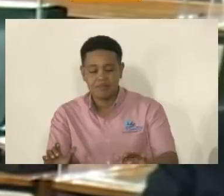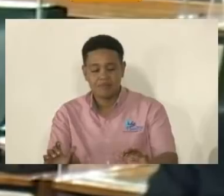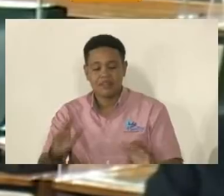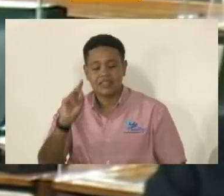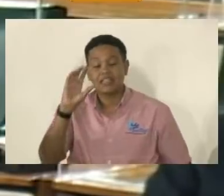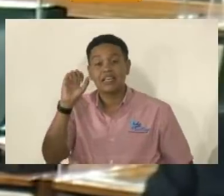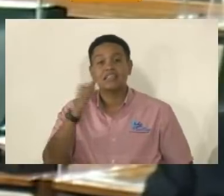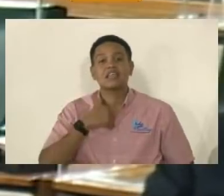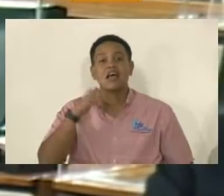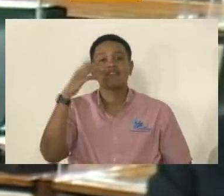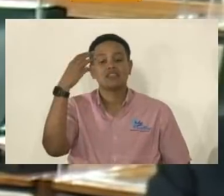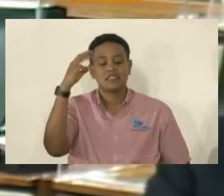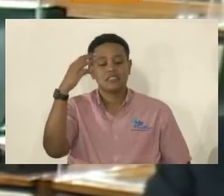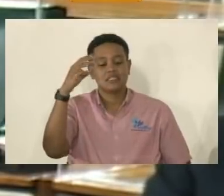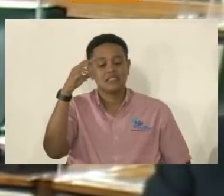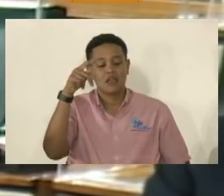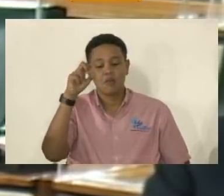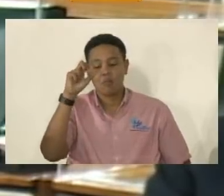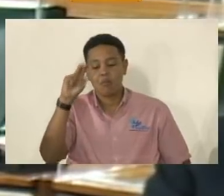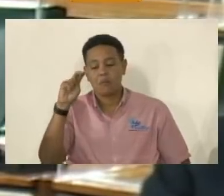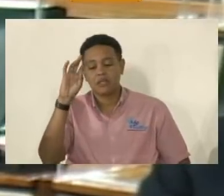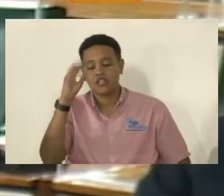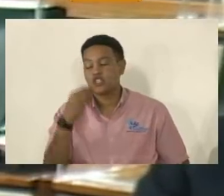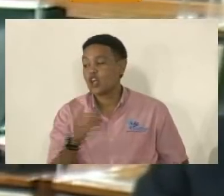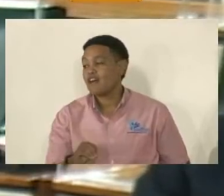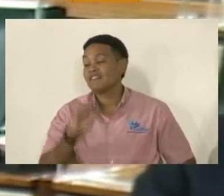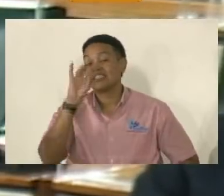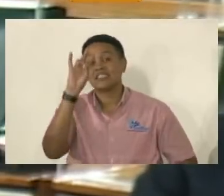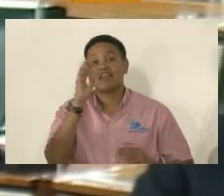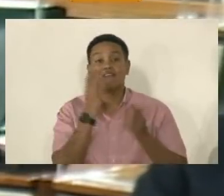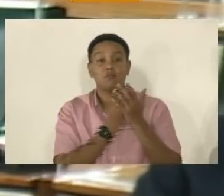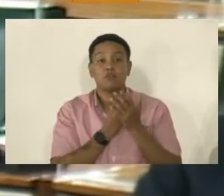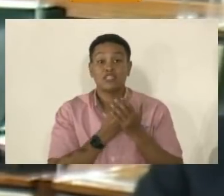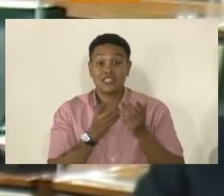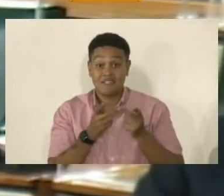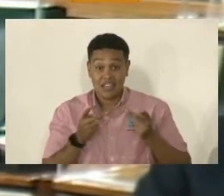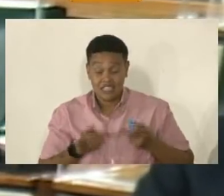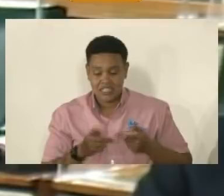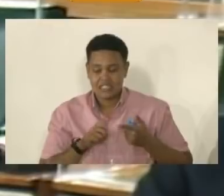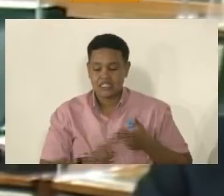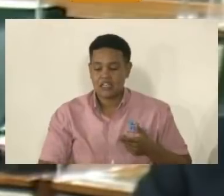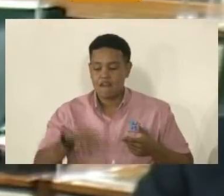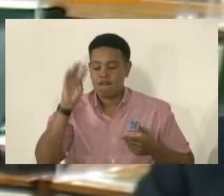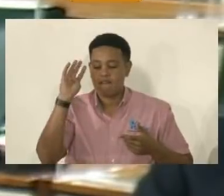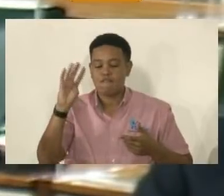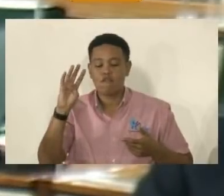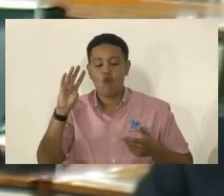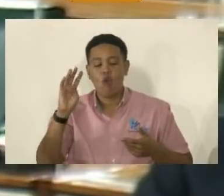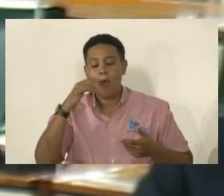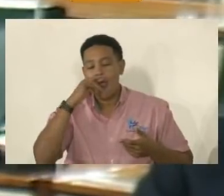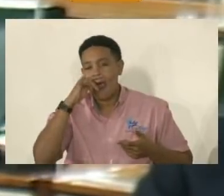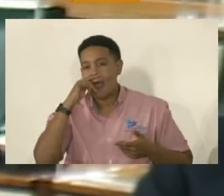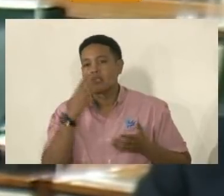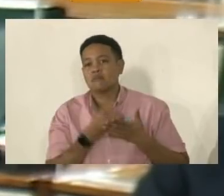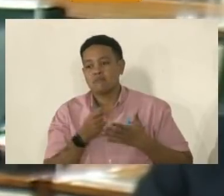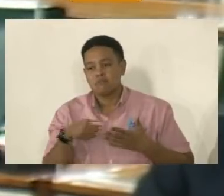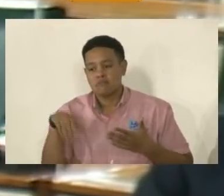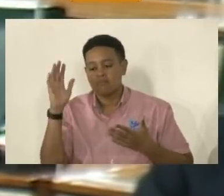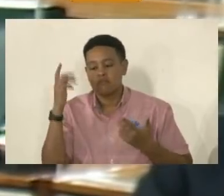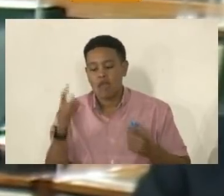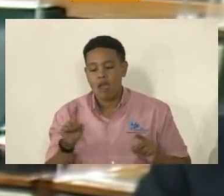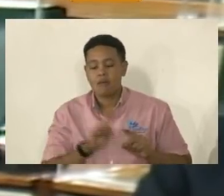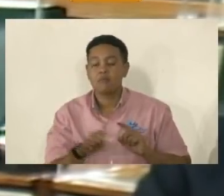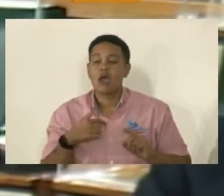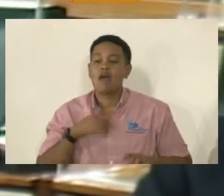comprised of 16 probation offices, 7 adult correctional facilities, 4 juvenile facilities, but indeed has